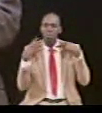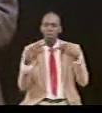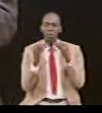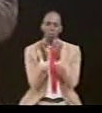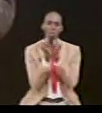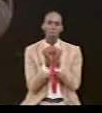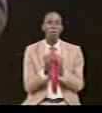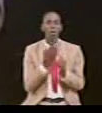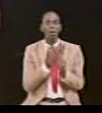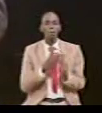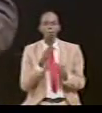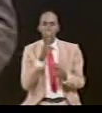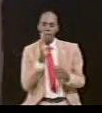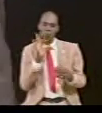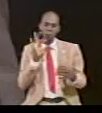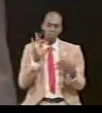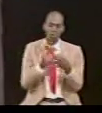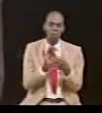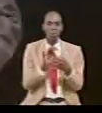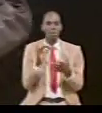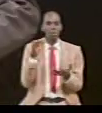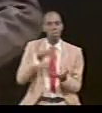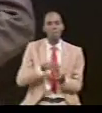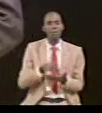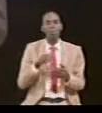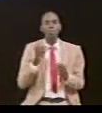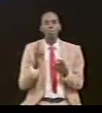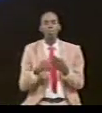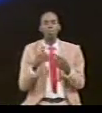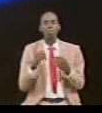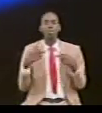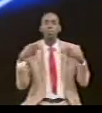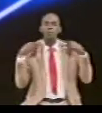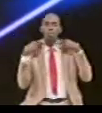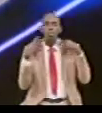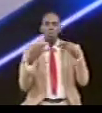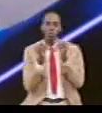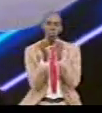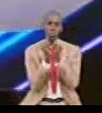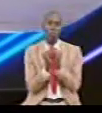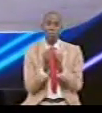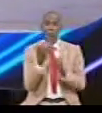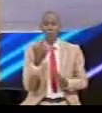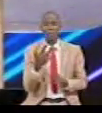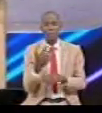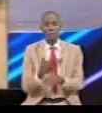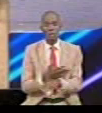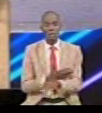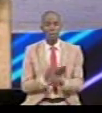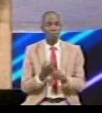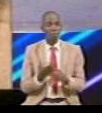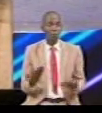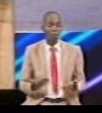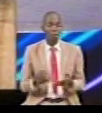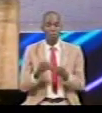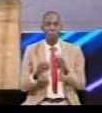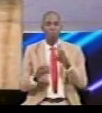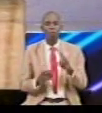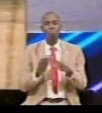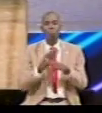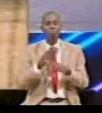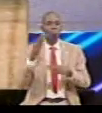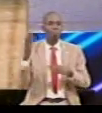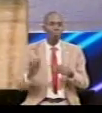being entangled again with the yoke of bondage. Look at three things there. Number one, total liberation from